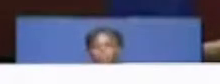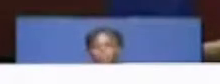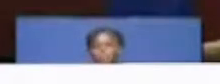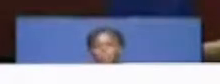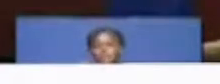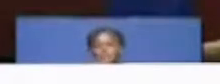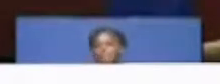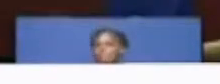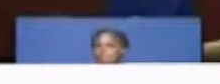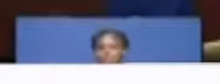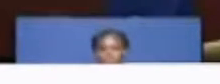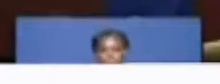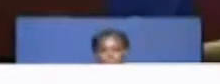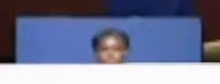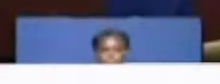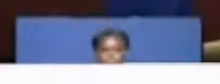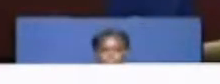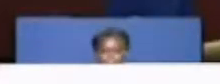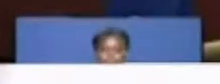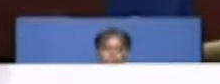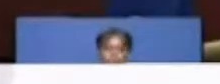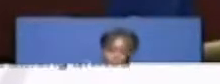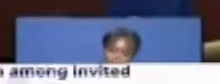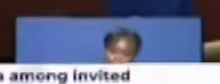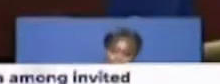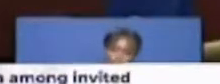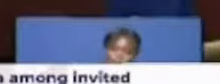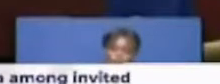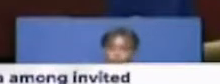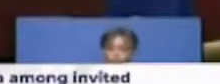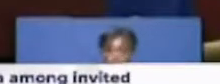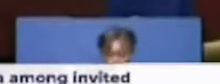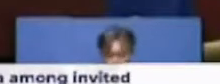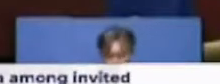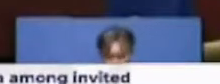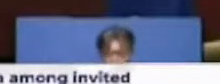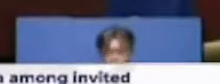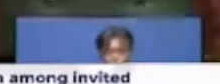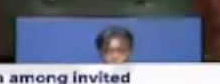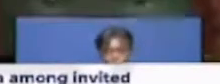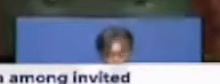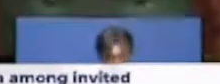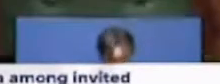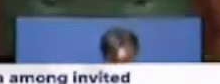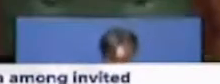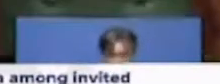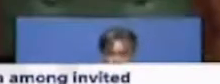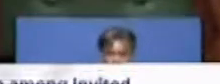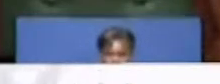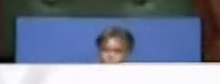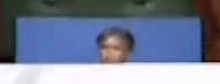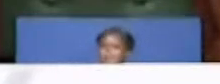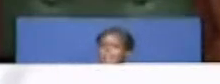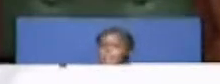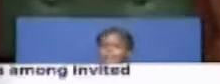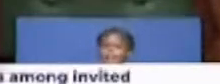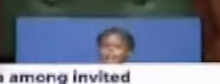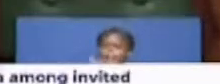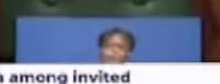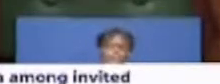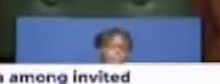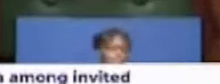in order to meet the ever-growing demand of the global landscape, of this global landscape, we must prepare the next generation